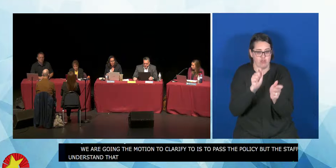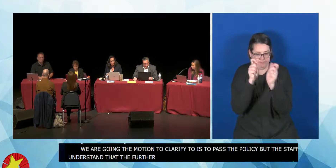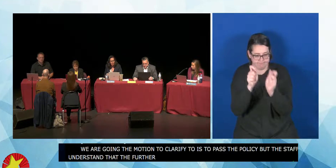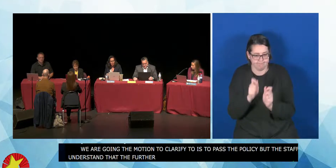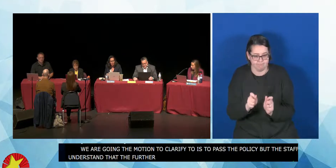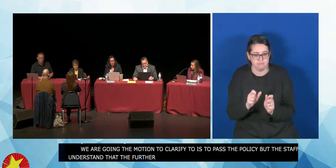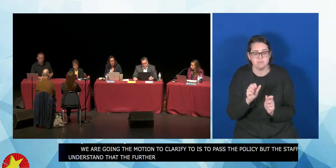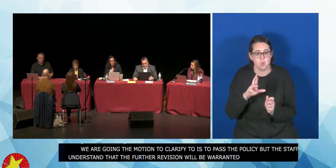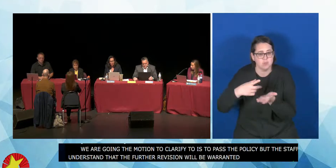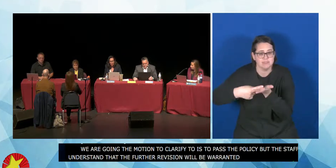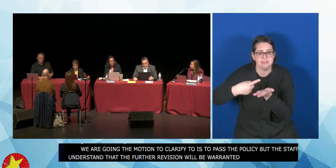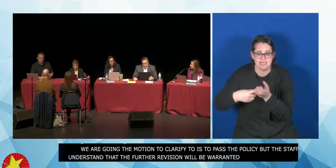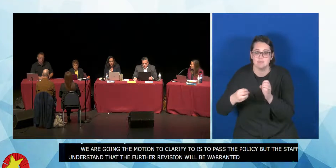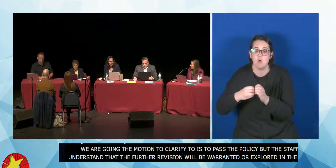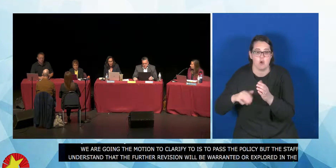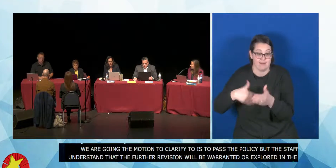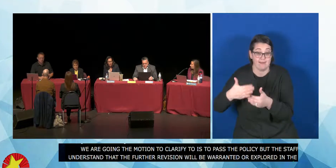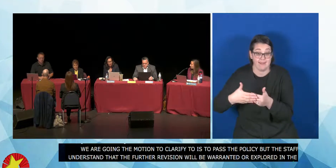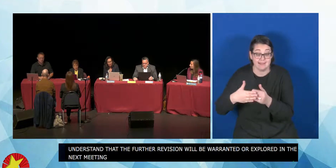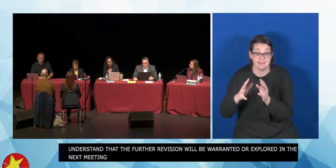next meeting.